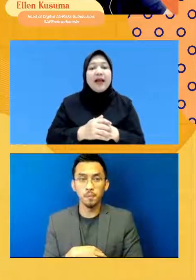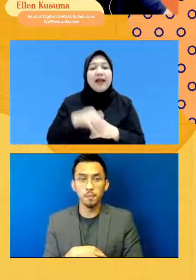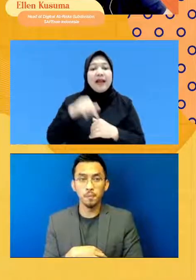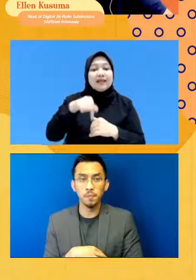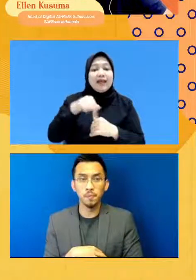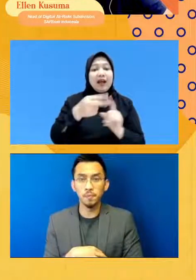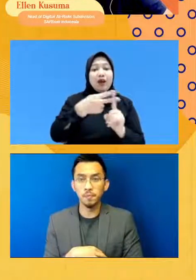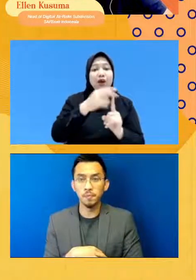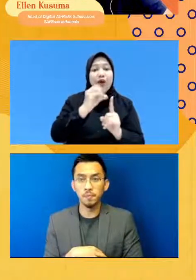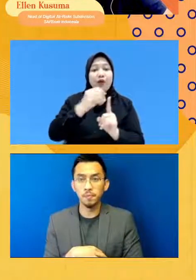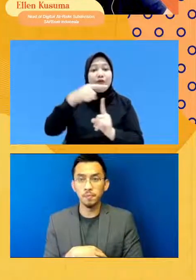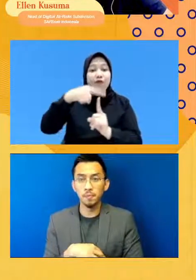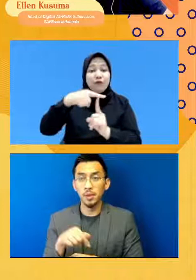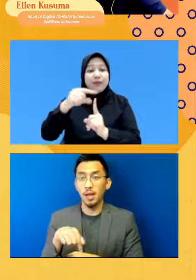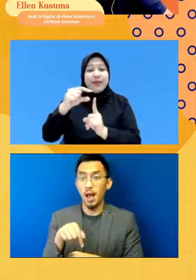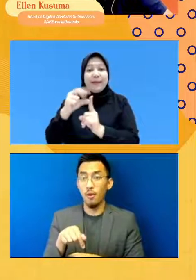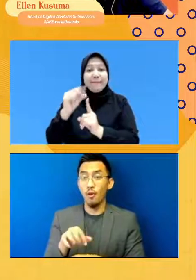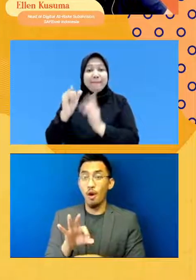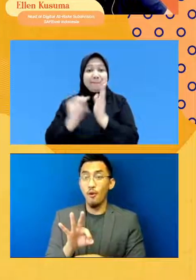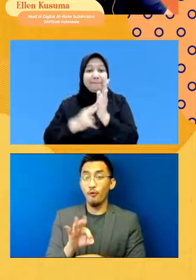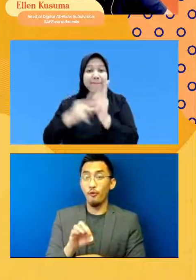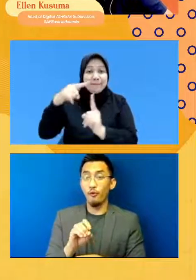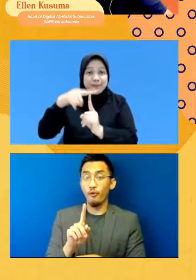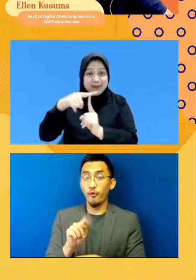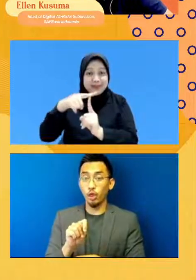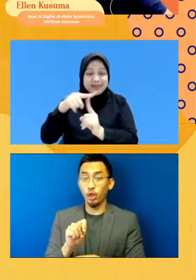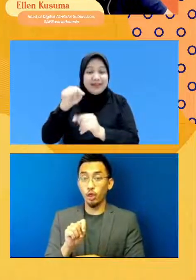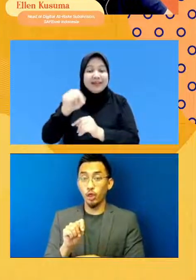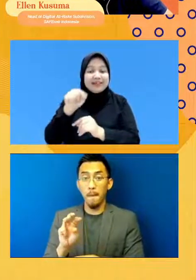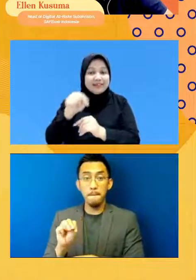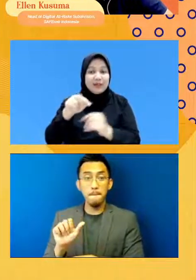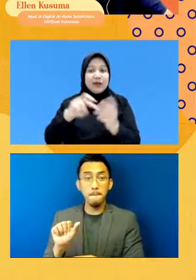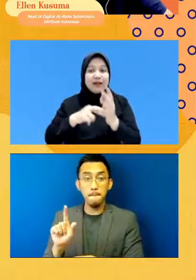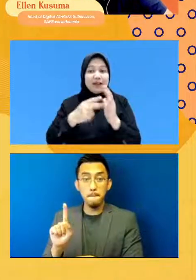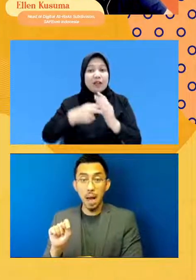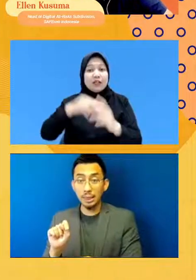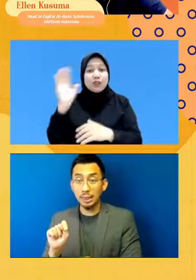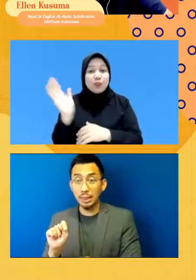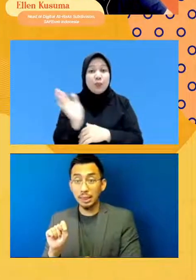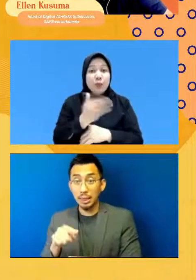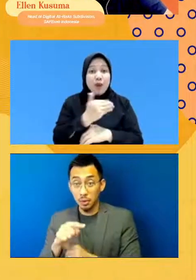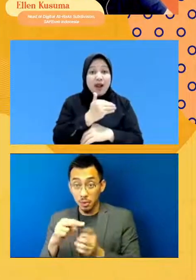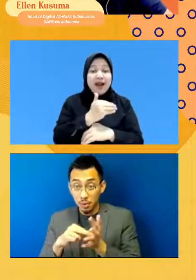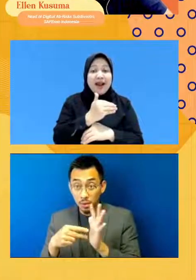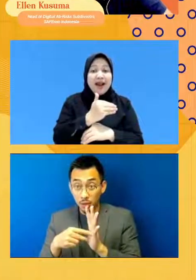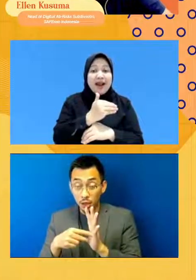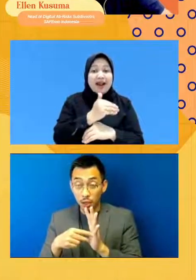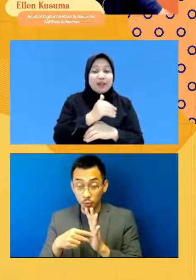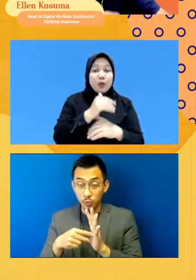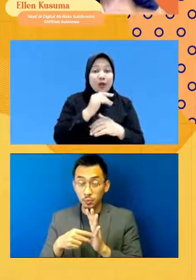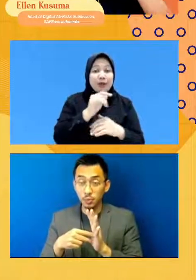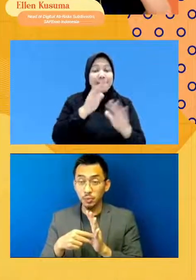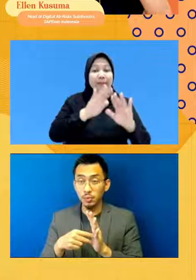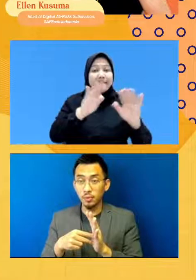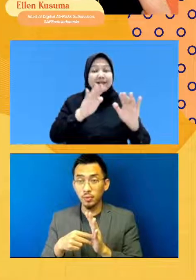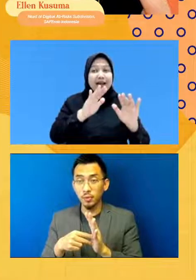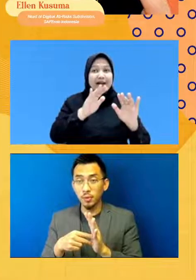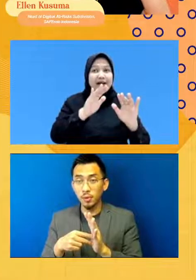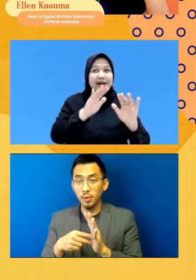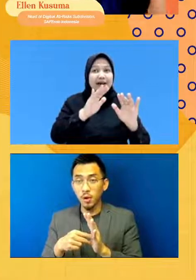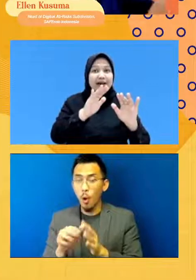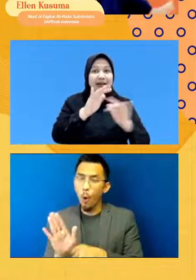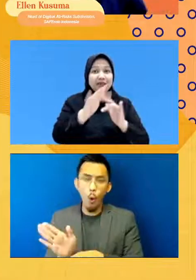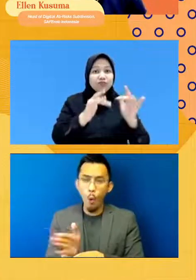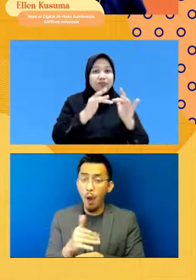digital footprint is everything is connected to each other. So our information